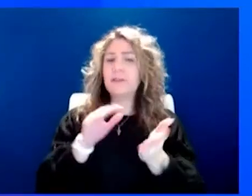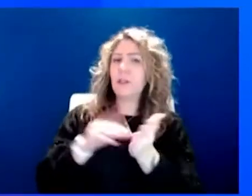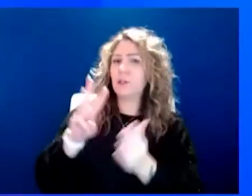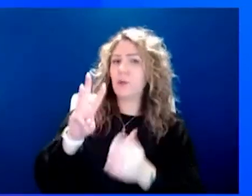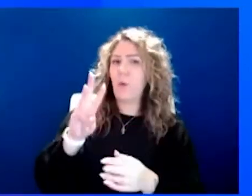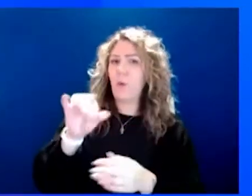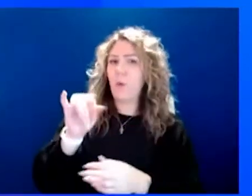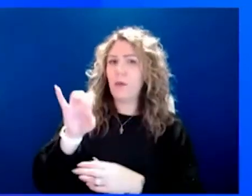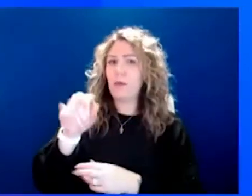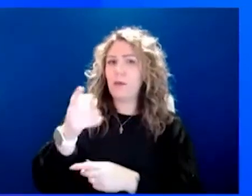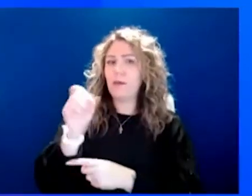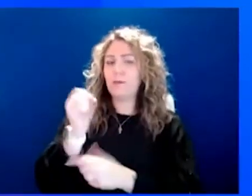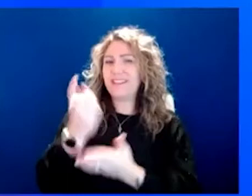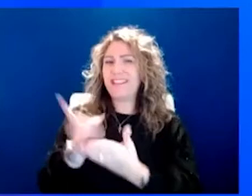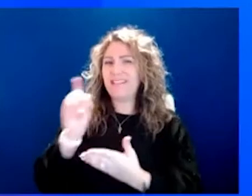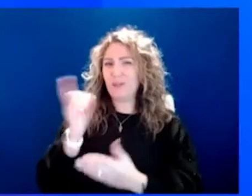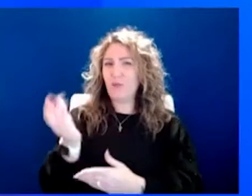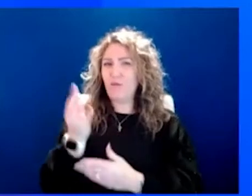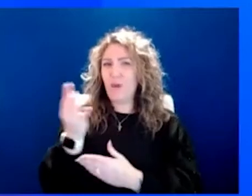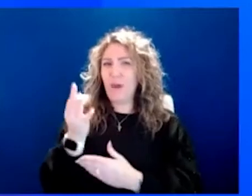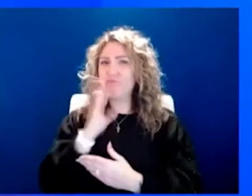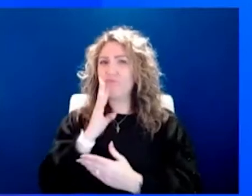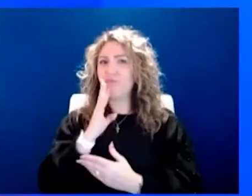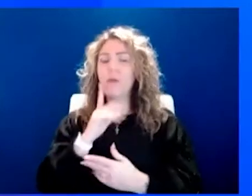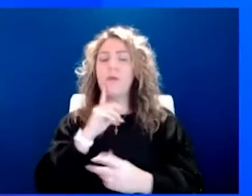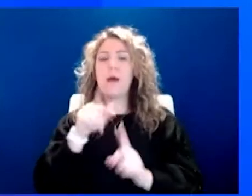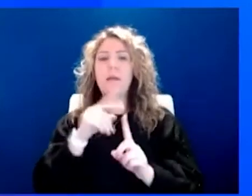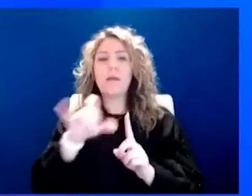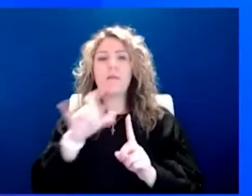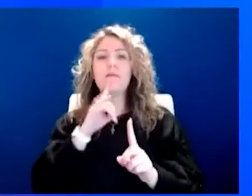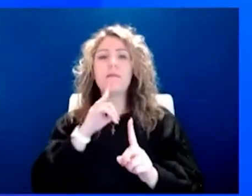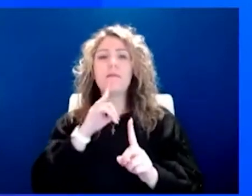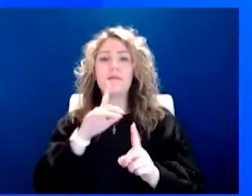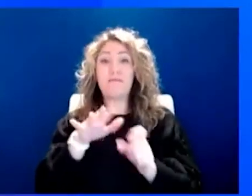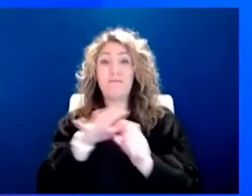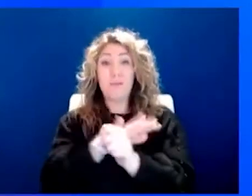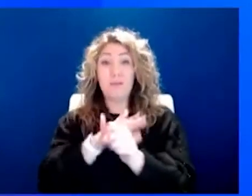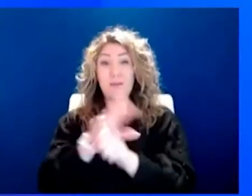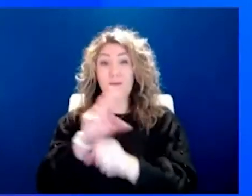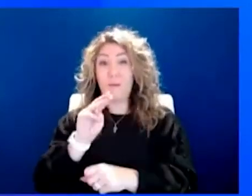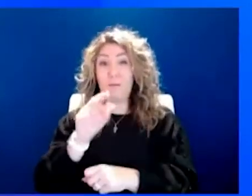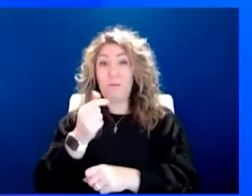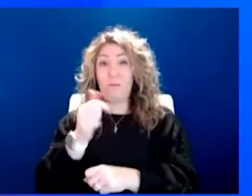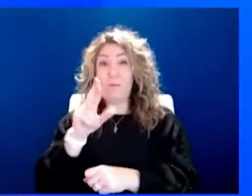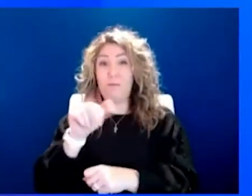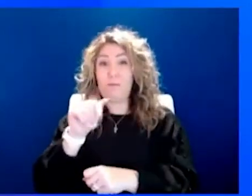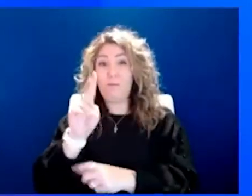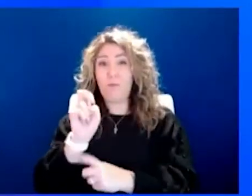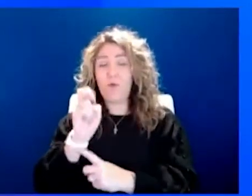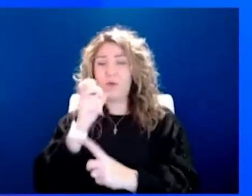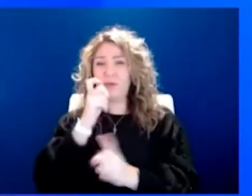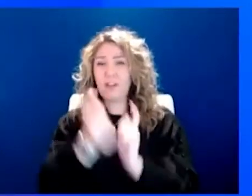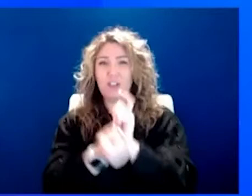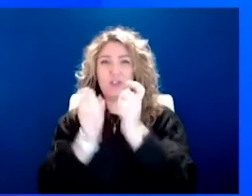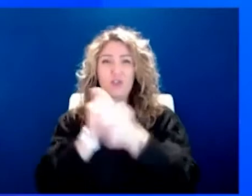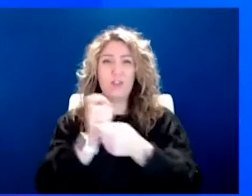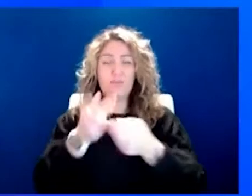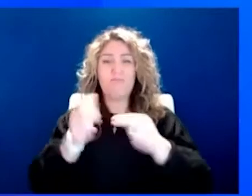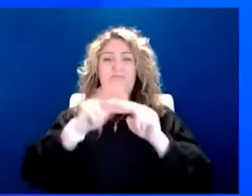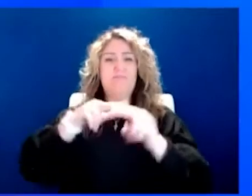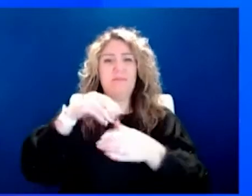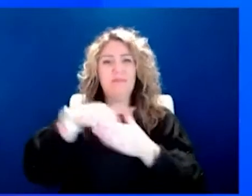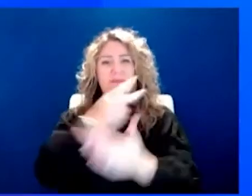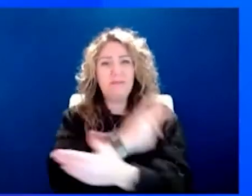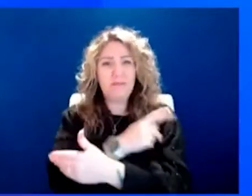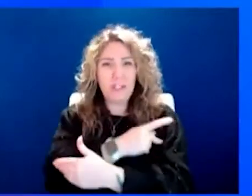when he was here, the capacity of the morgue really hasn't changed despite an increasing volume of inpatients that we've taken care of.